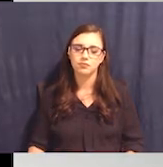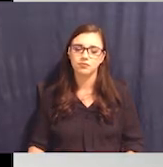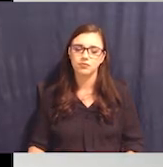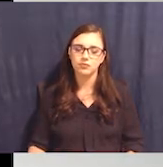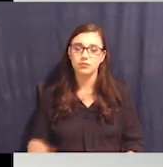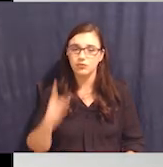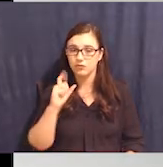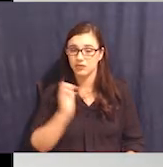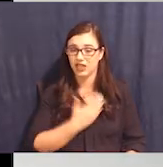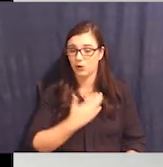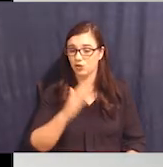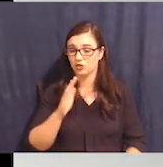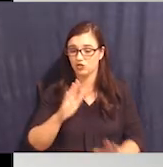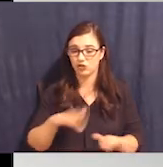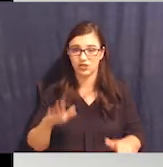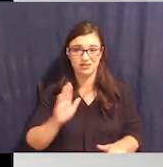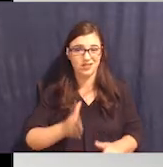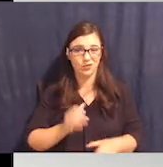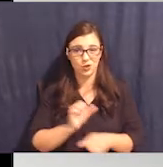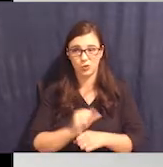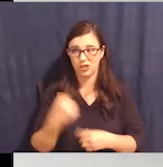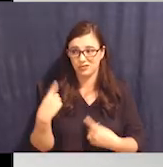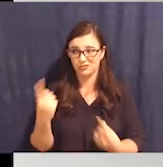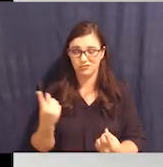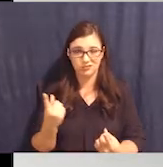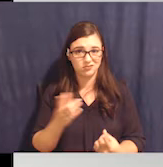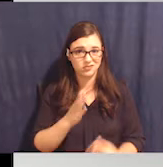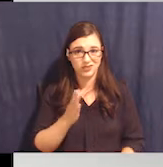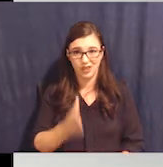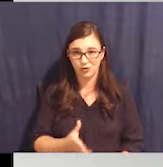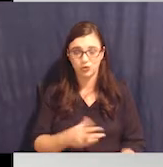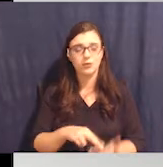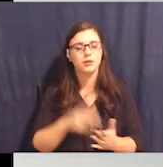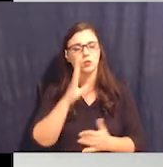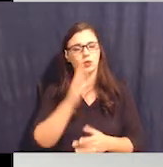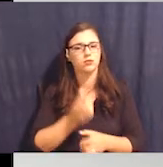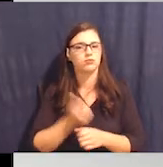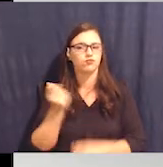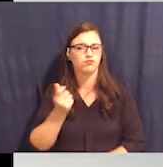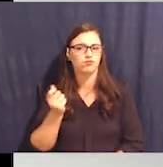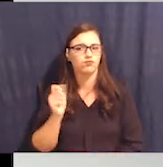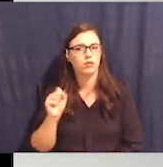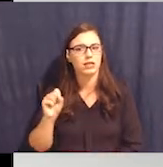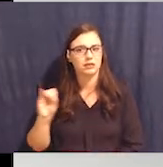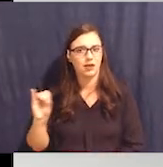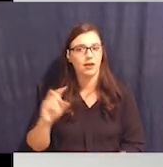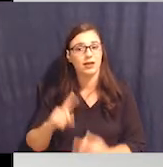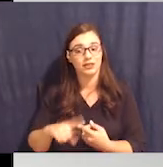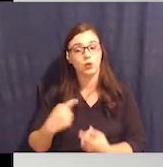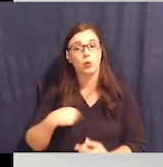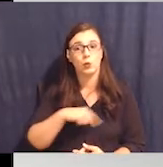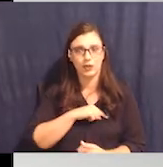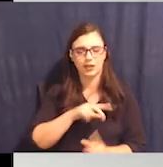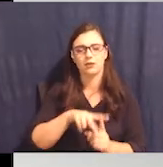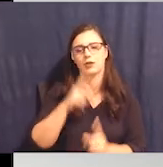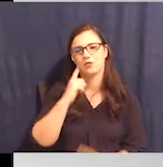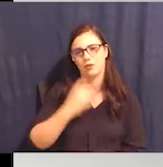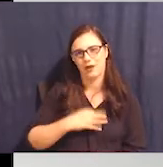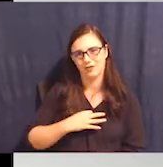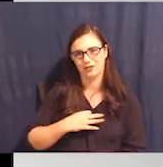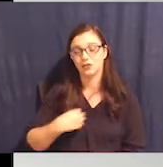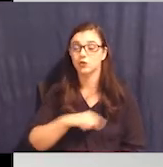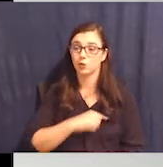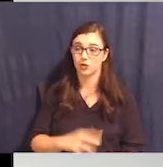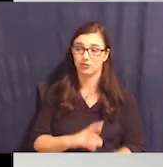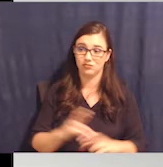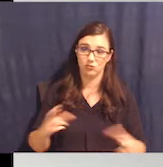because our children have never really worked, never had gainful employment, they'll be getting SSI until we apply for